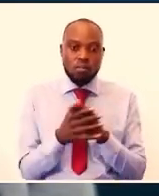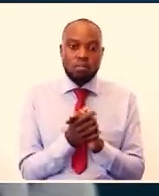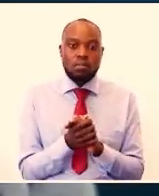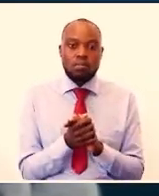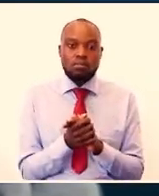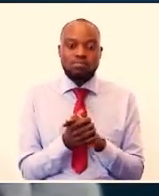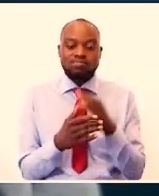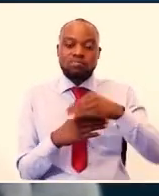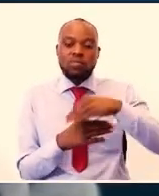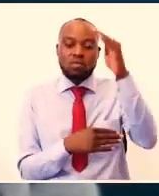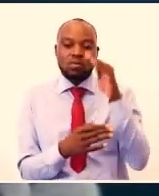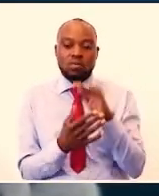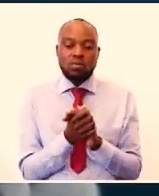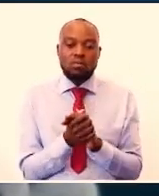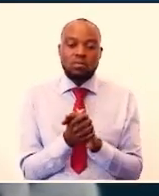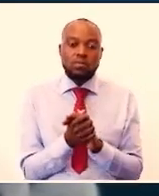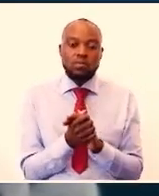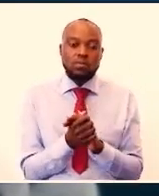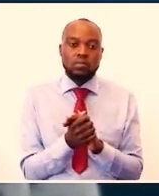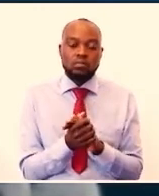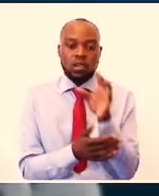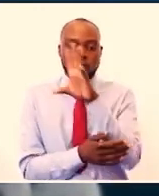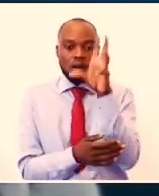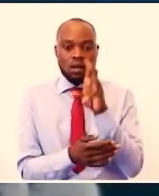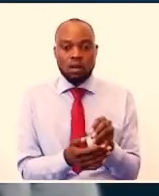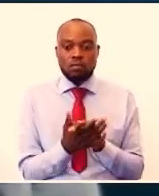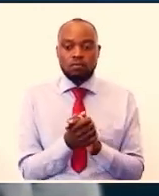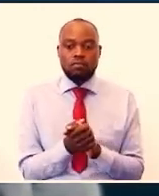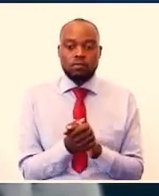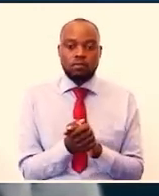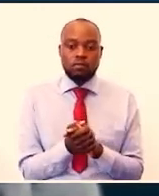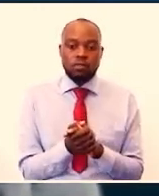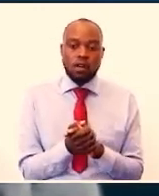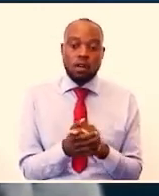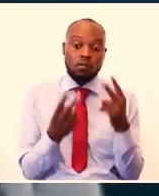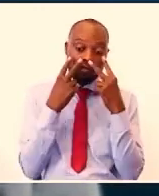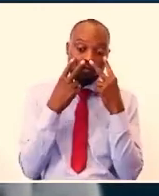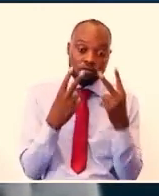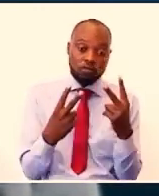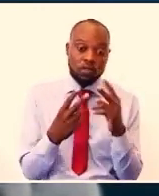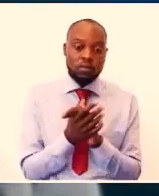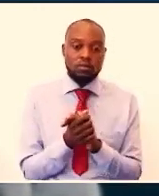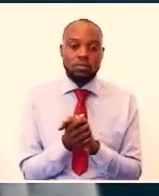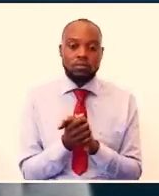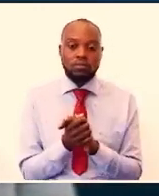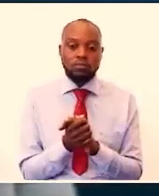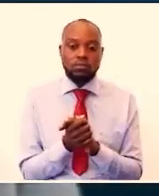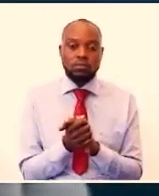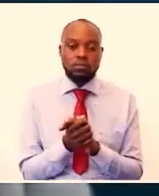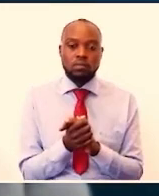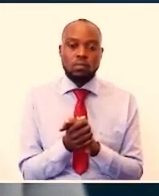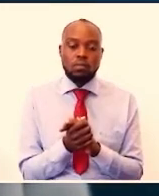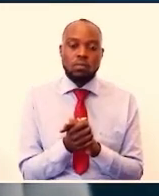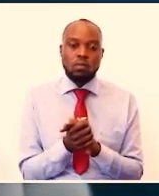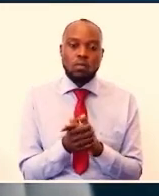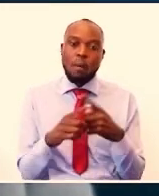growing cancer in Africa's in the management of Africa's fiscal affairs, and particularly